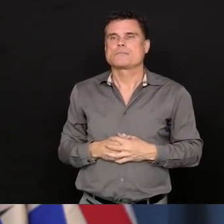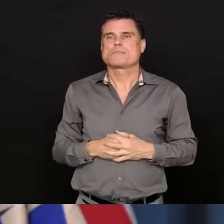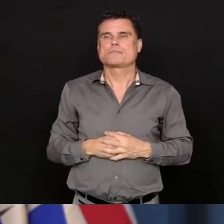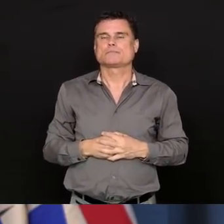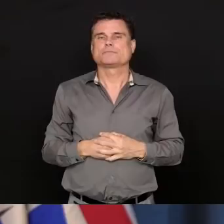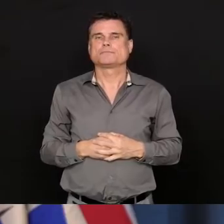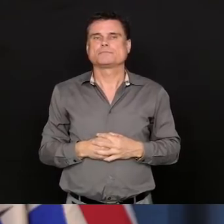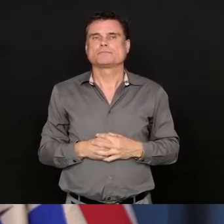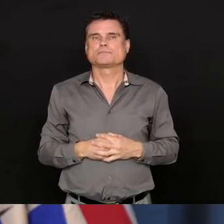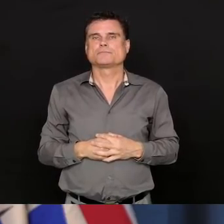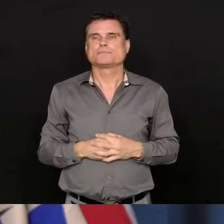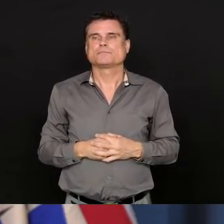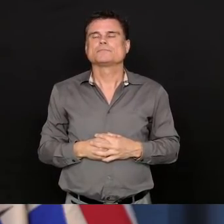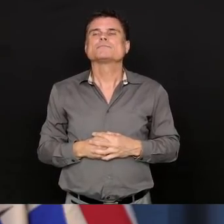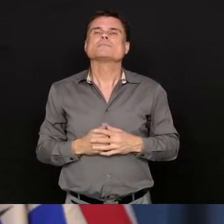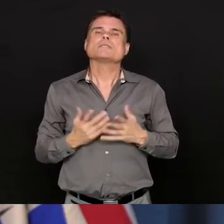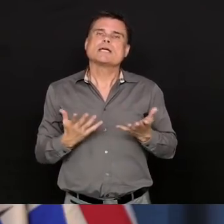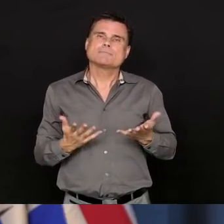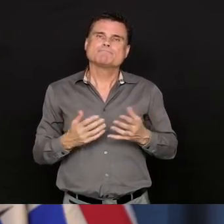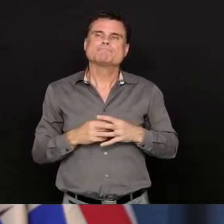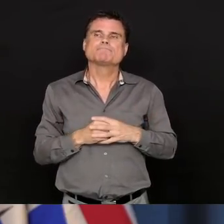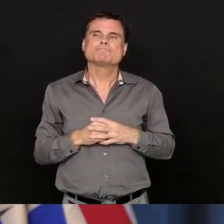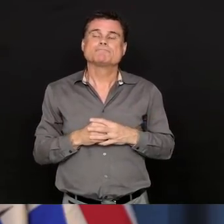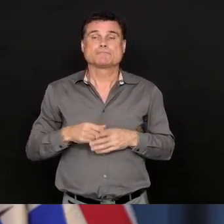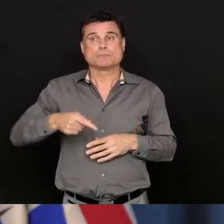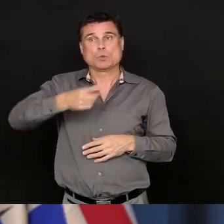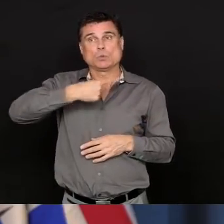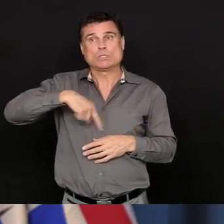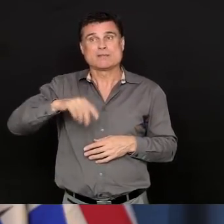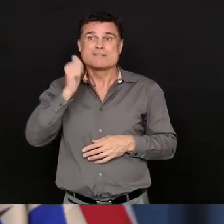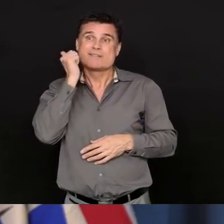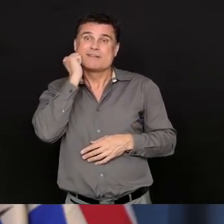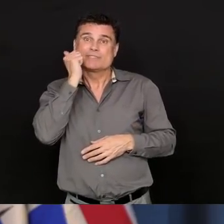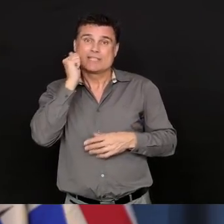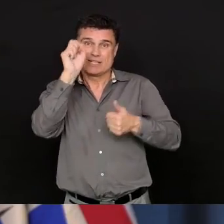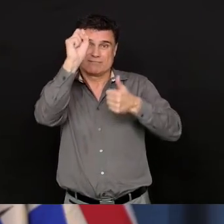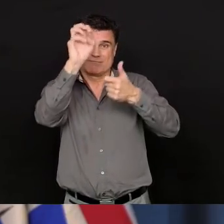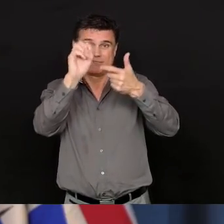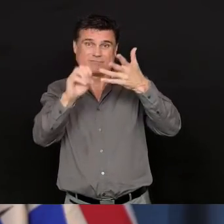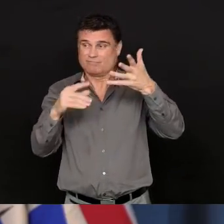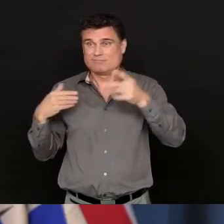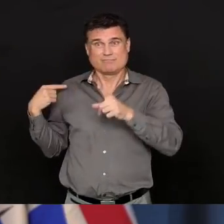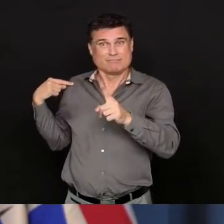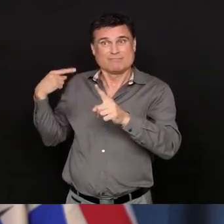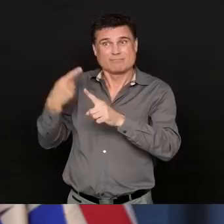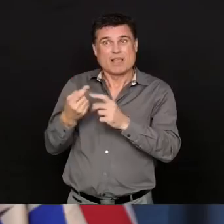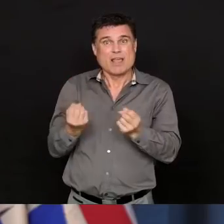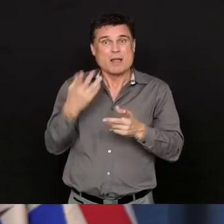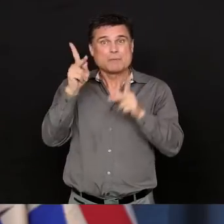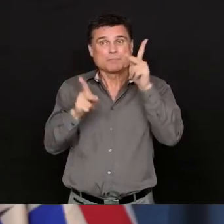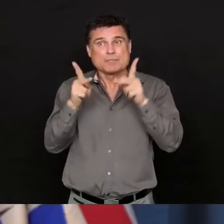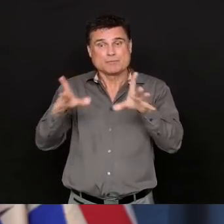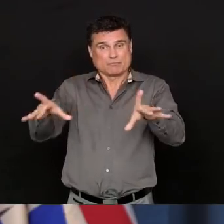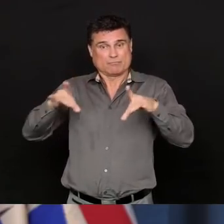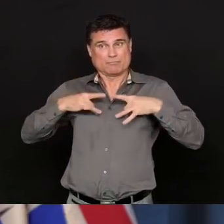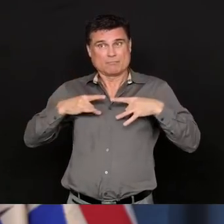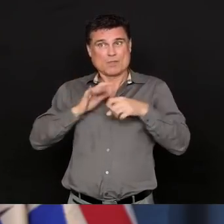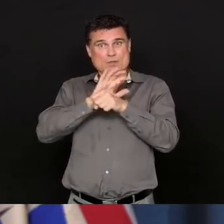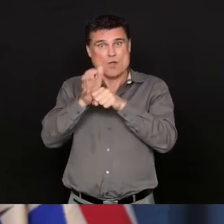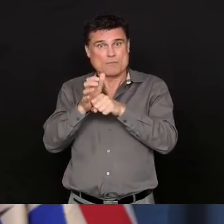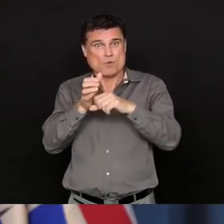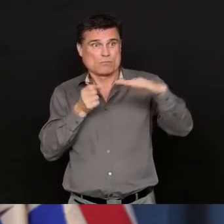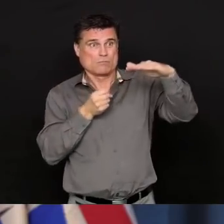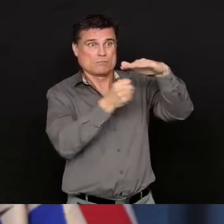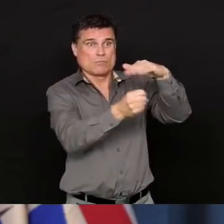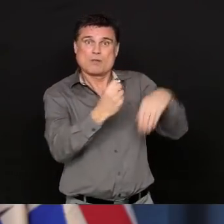what we present are the hospitalization numbers as of 7 o'clock this morning. So yes, there are people being assessed